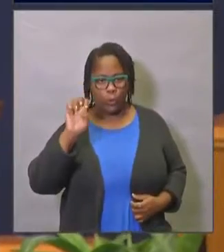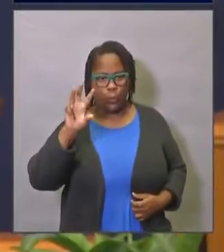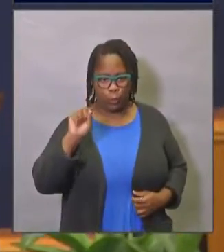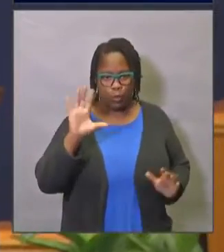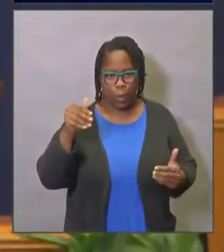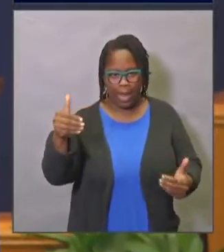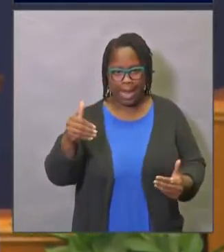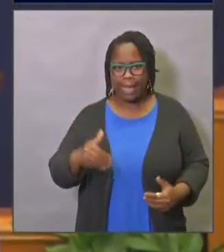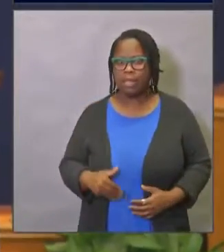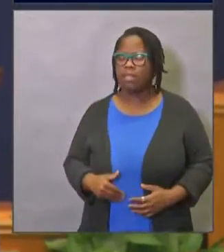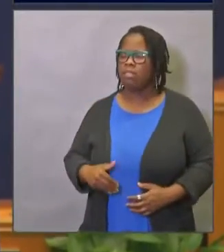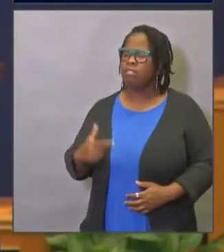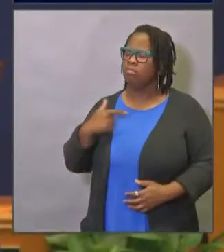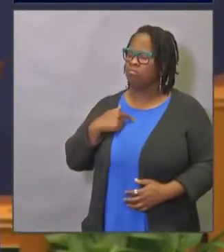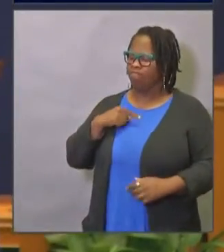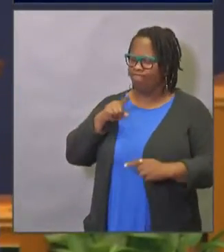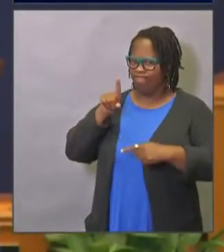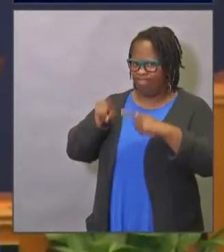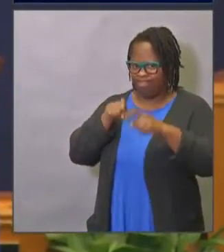A couple of questions, please.